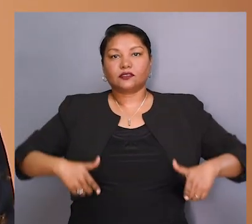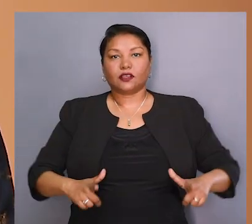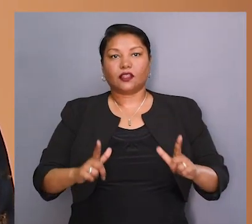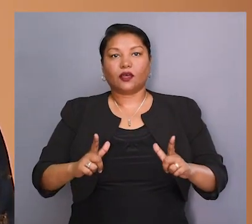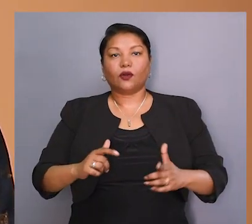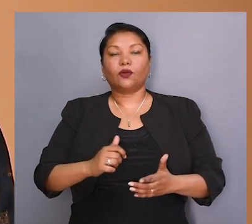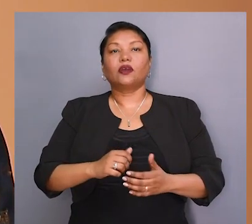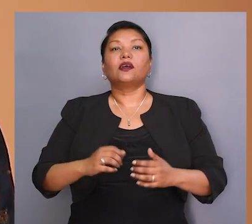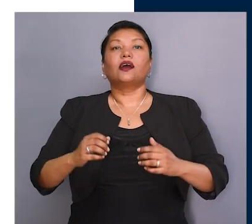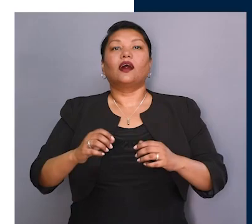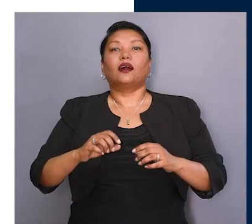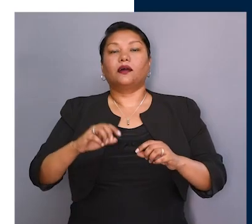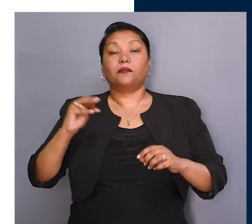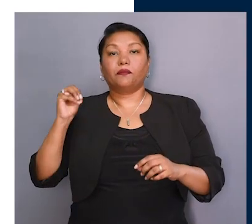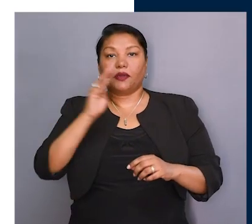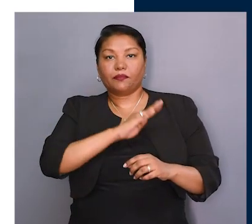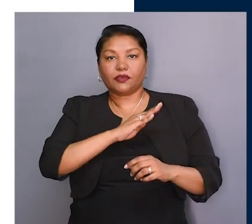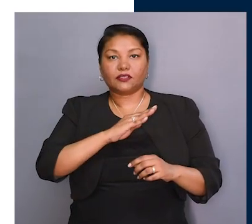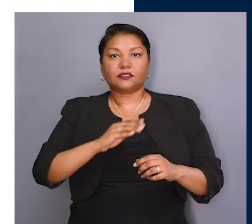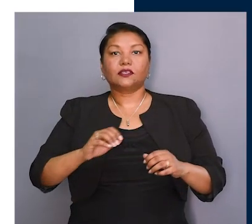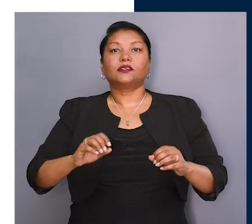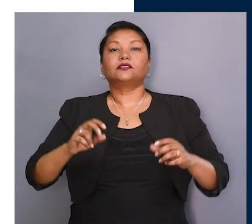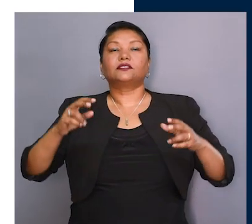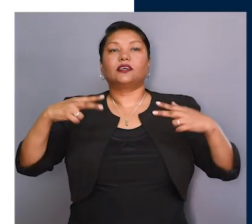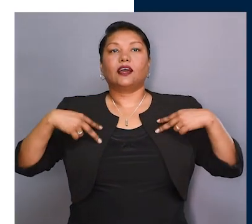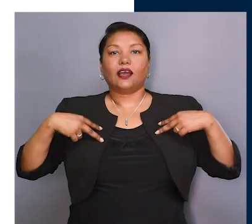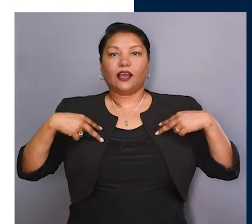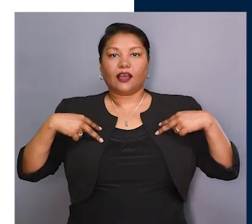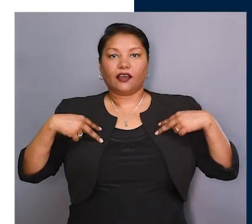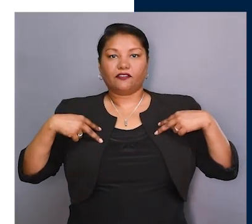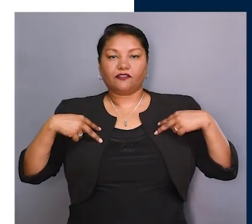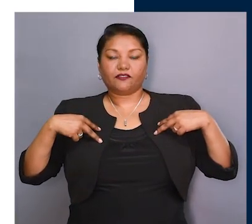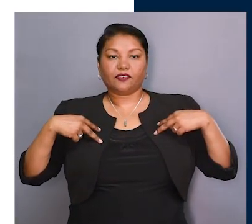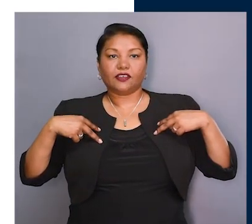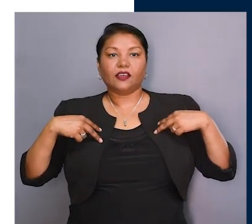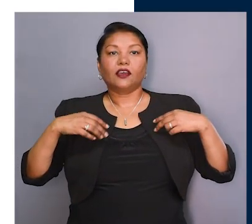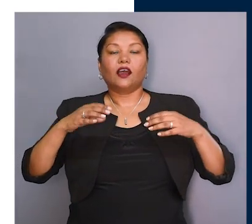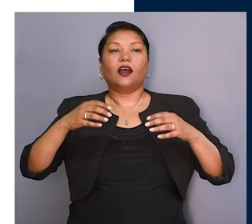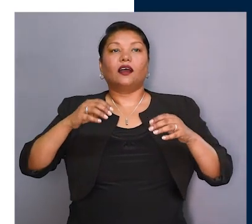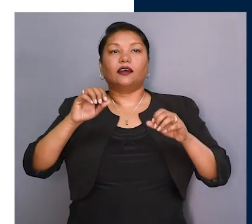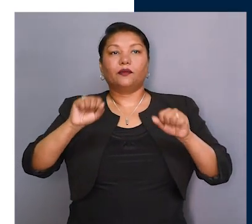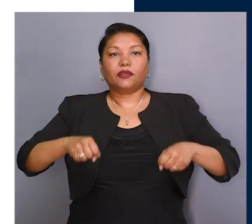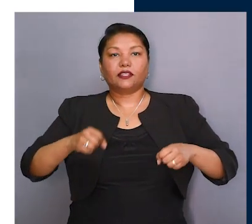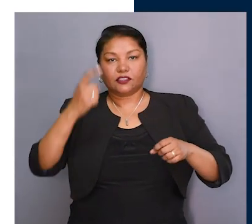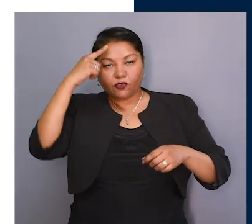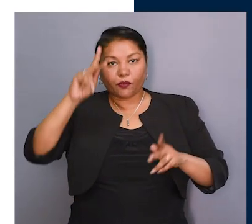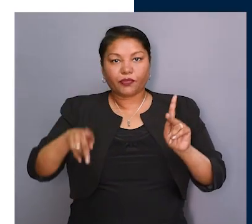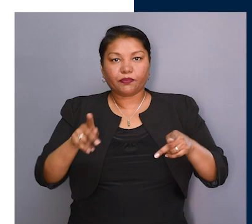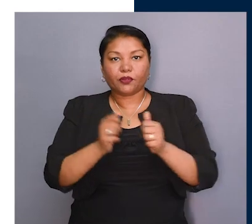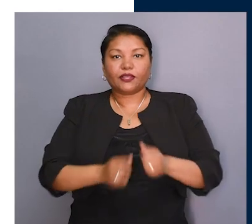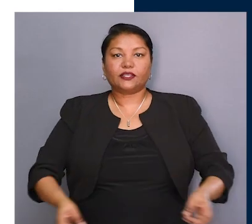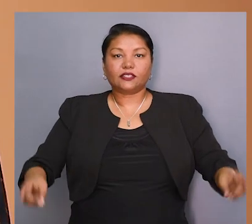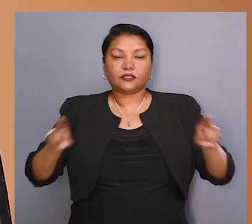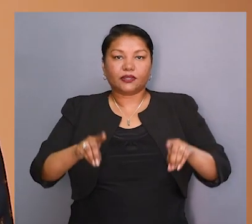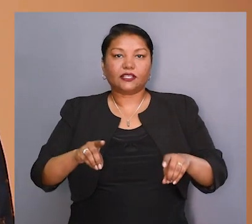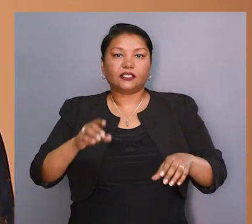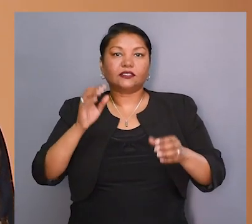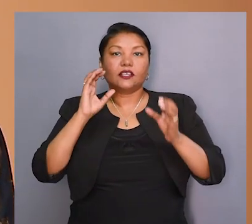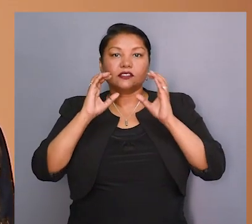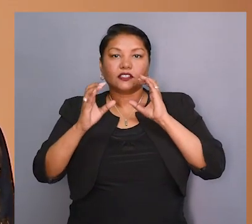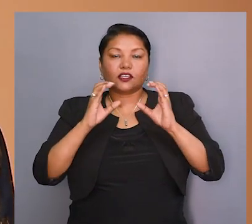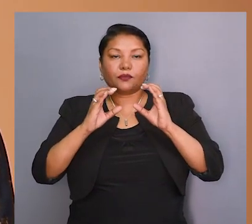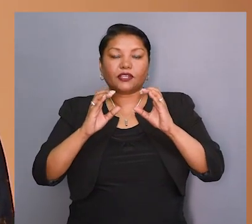Tobago is one, in establishing some of the measures needed to ensure that persons with